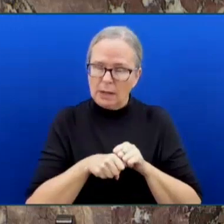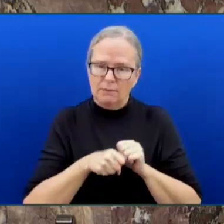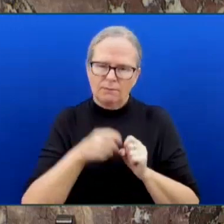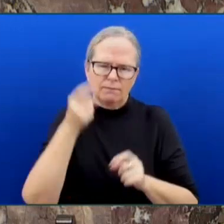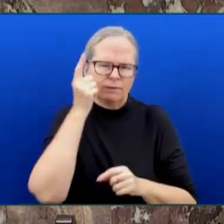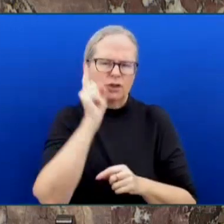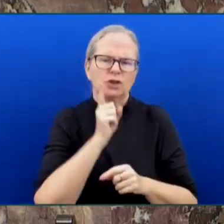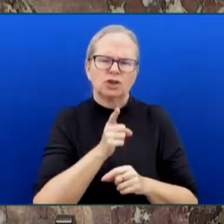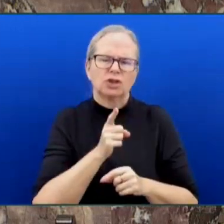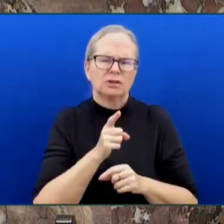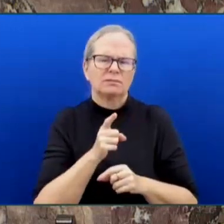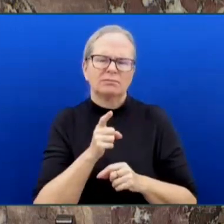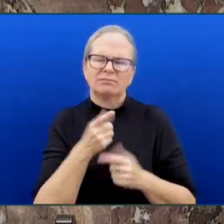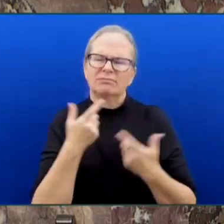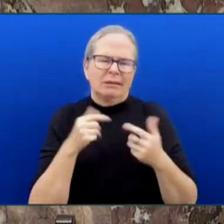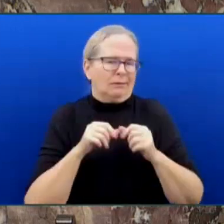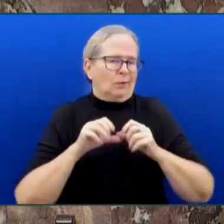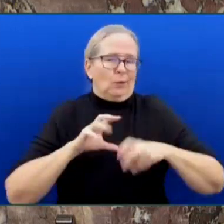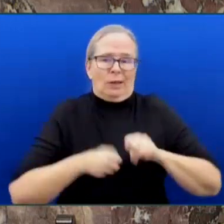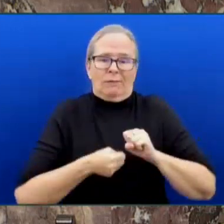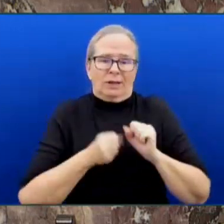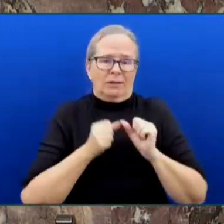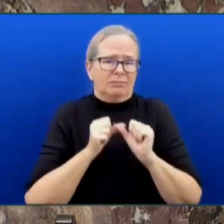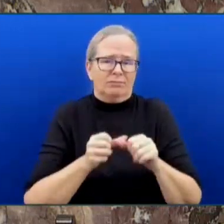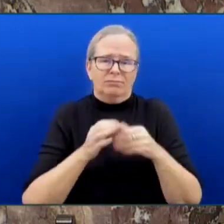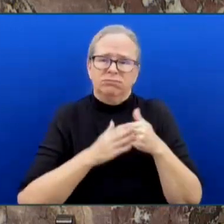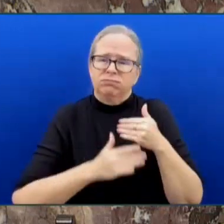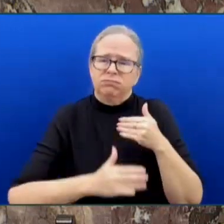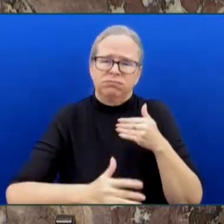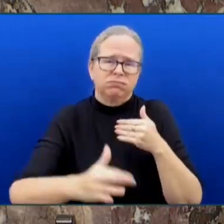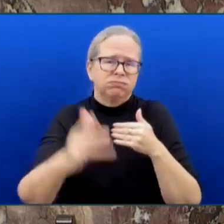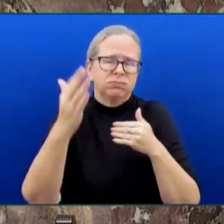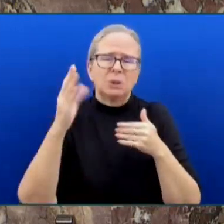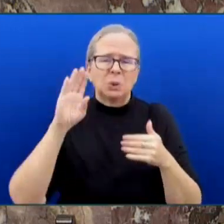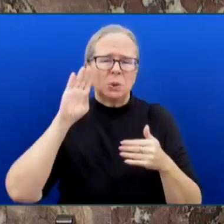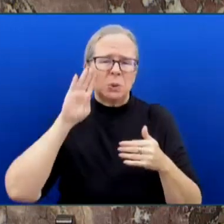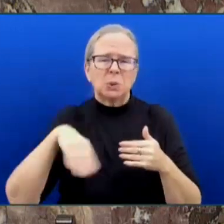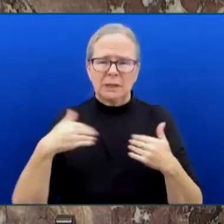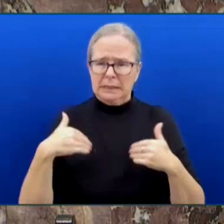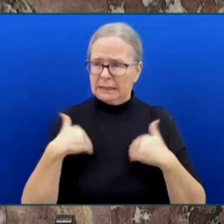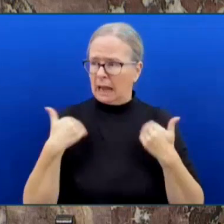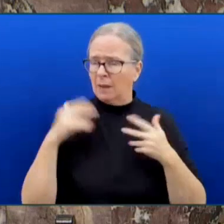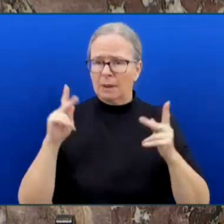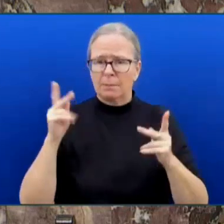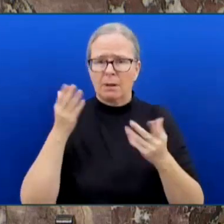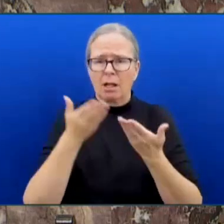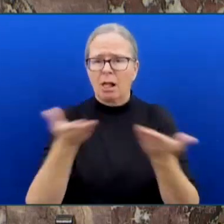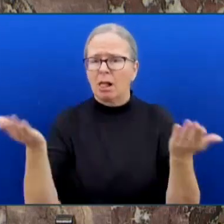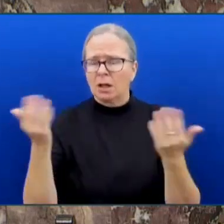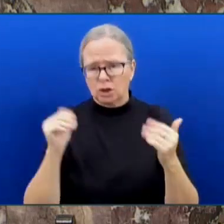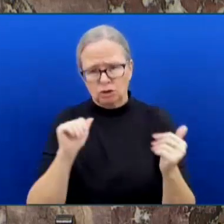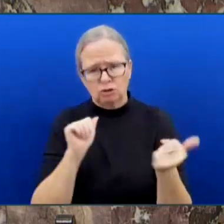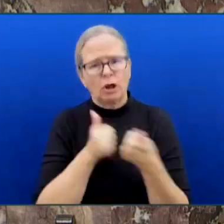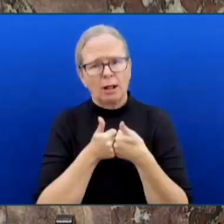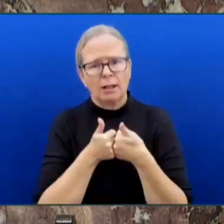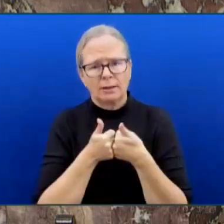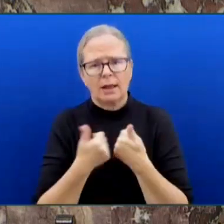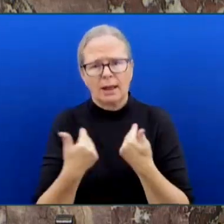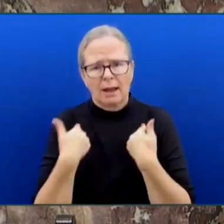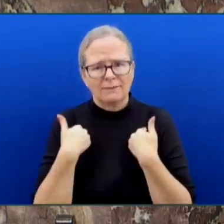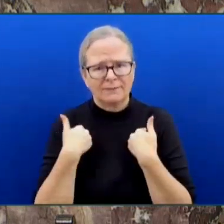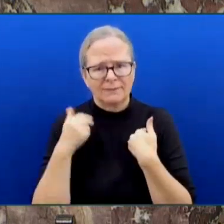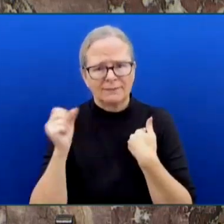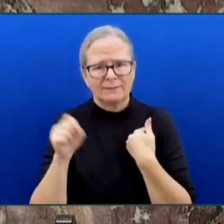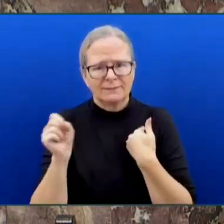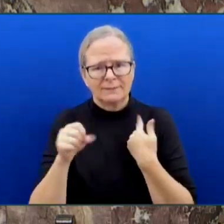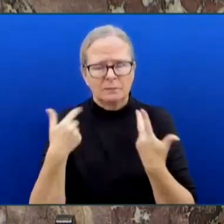challenges that children and youth are facing. We are working very hard with health authorities, with frontline partners to scale up access to